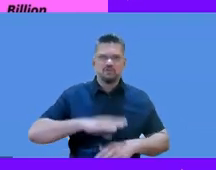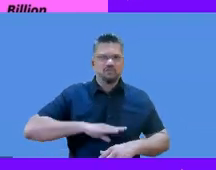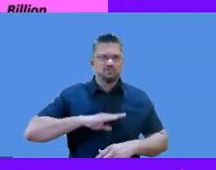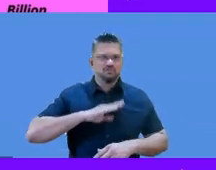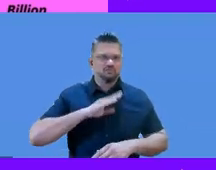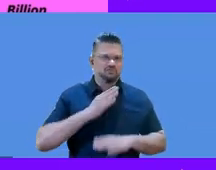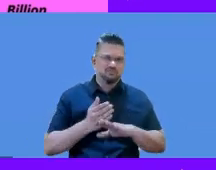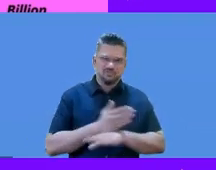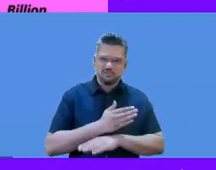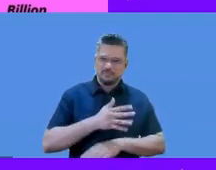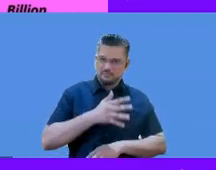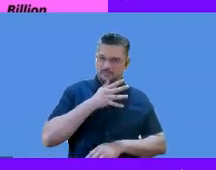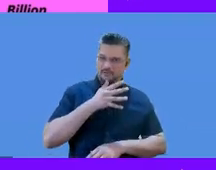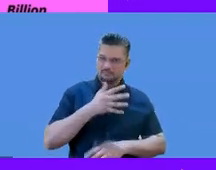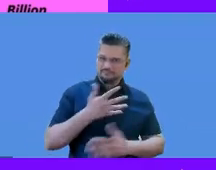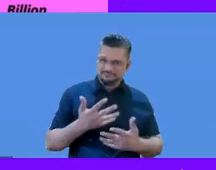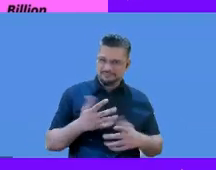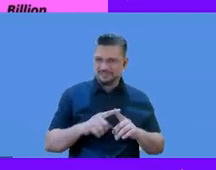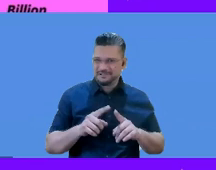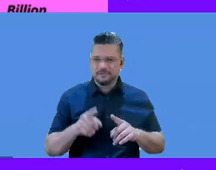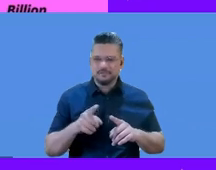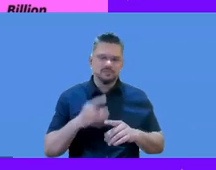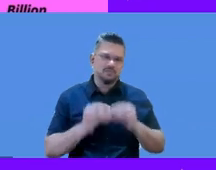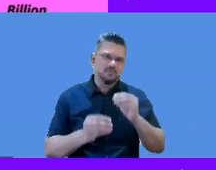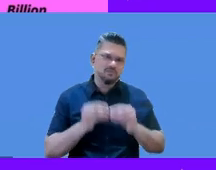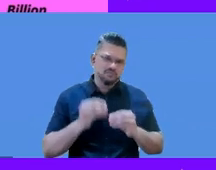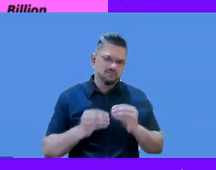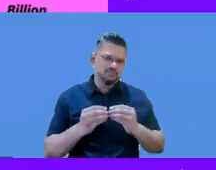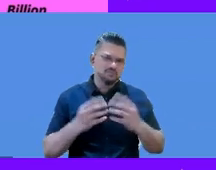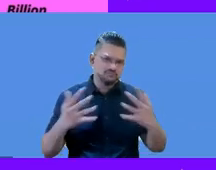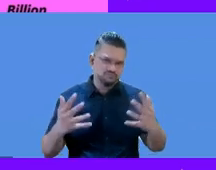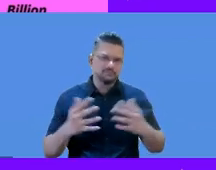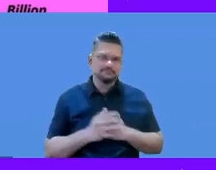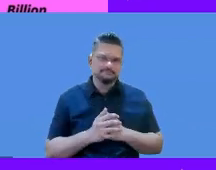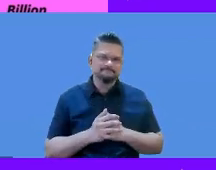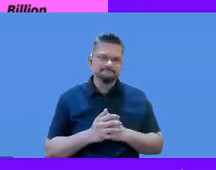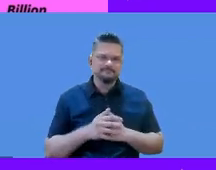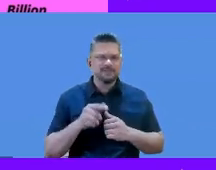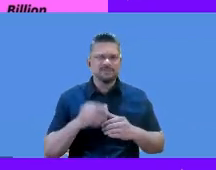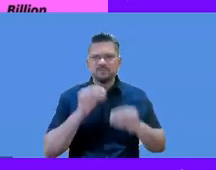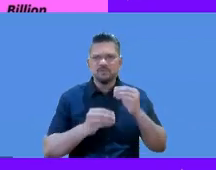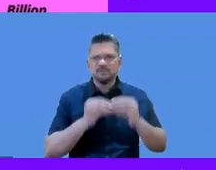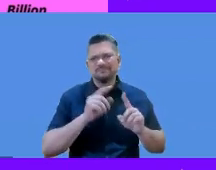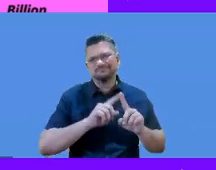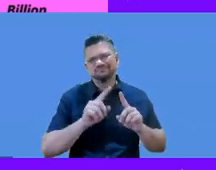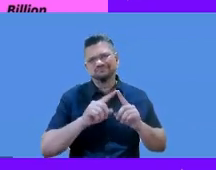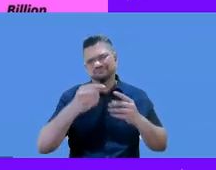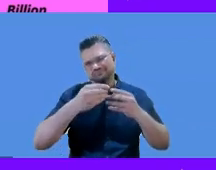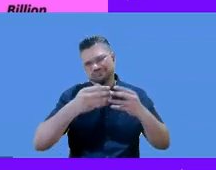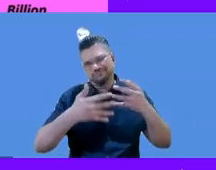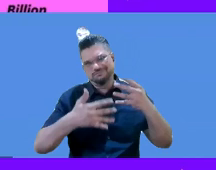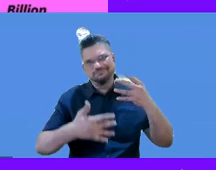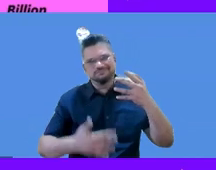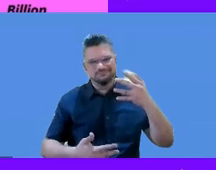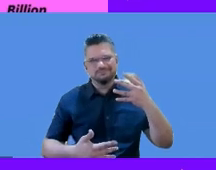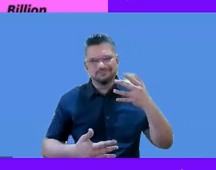accessing SRHR services, and it may not be the first one that comes to your mind, actually, when we talk about SRHR, you know, the evidence from this